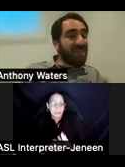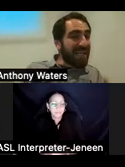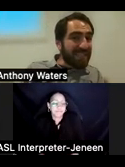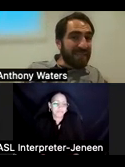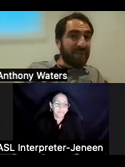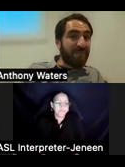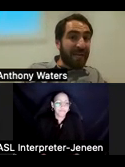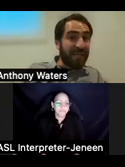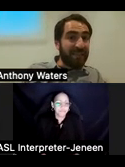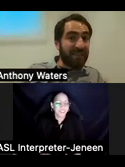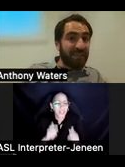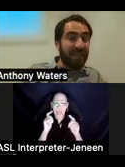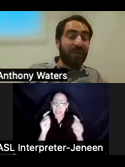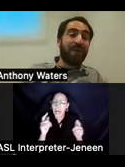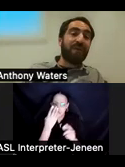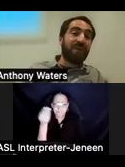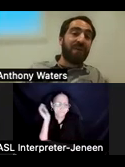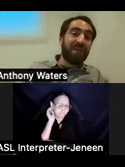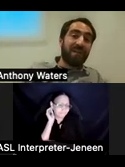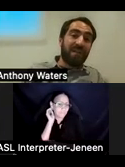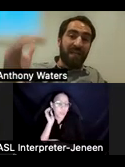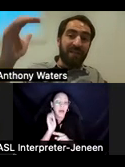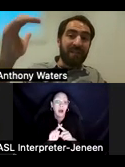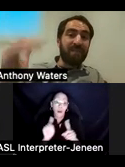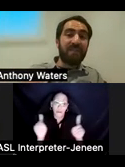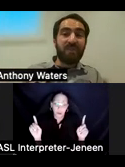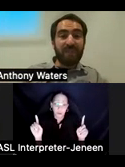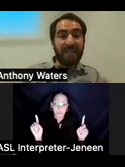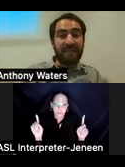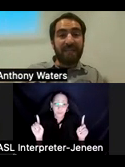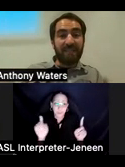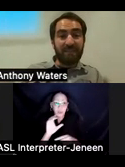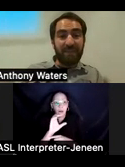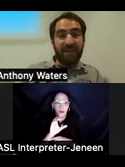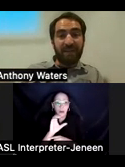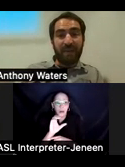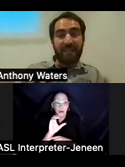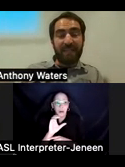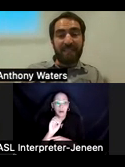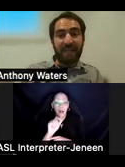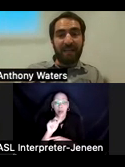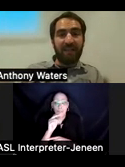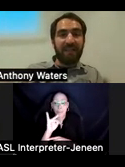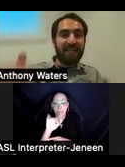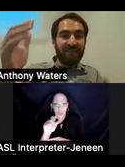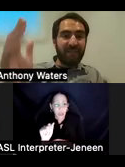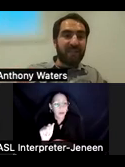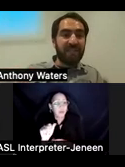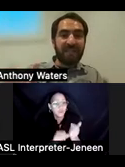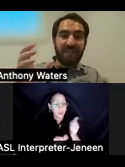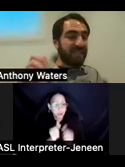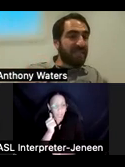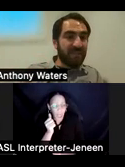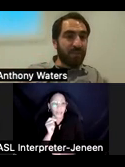It's a lot to keep in mind. However, the Columbia Suicide Severity Rating Scale gives